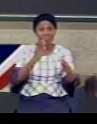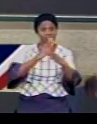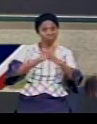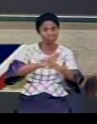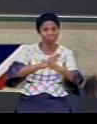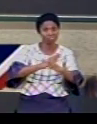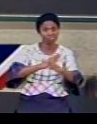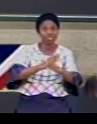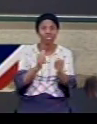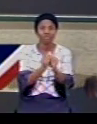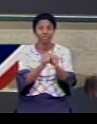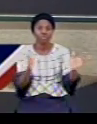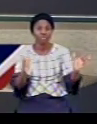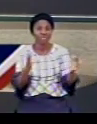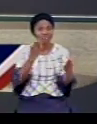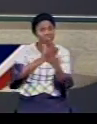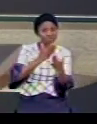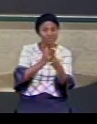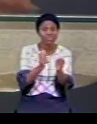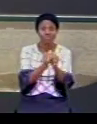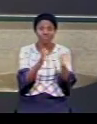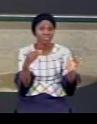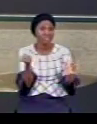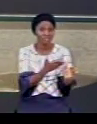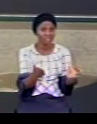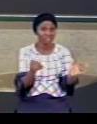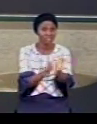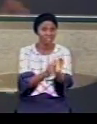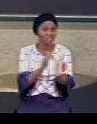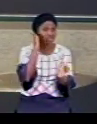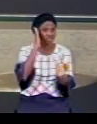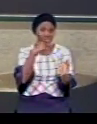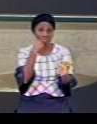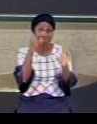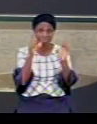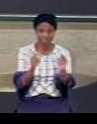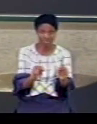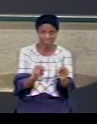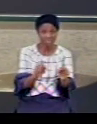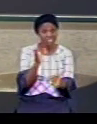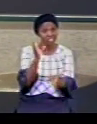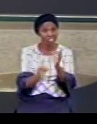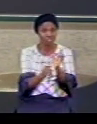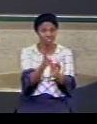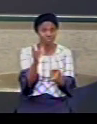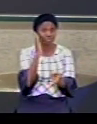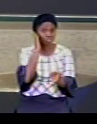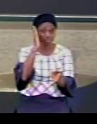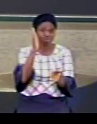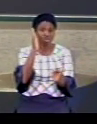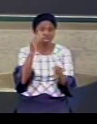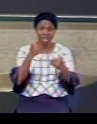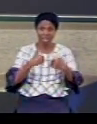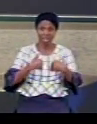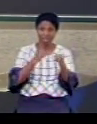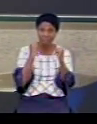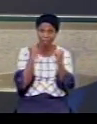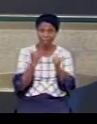without anything that will say no, if you are going to have